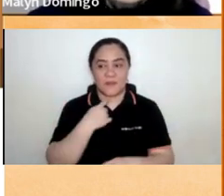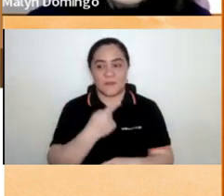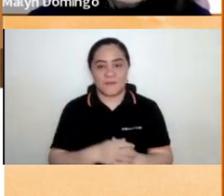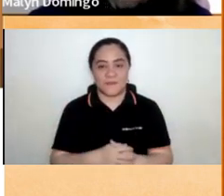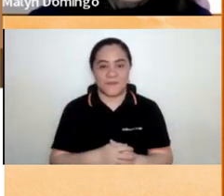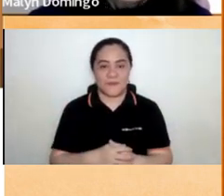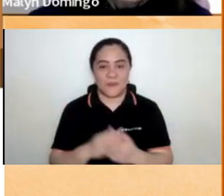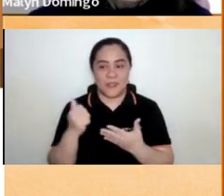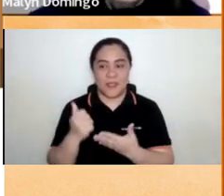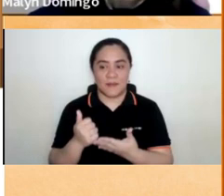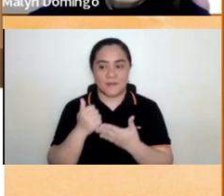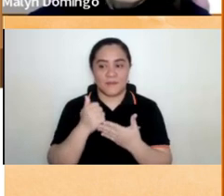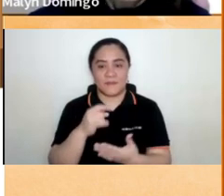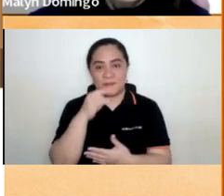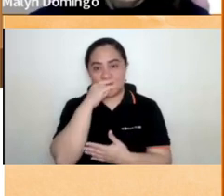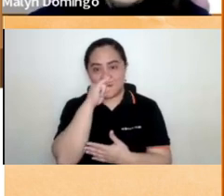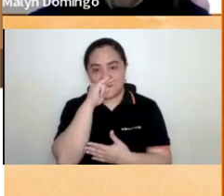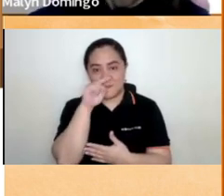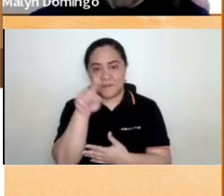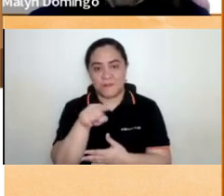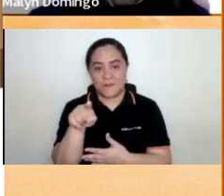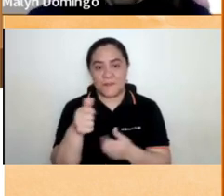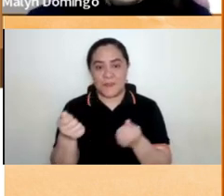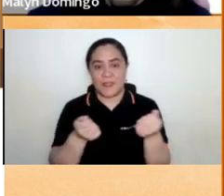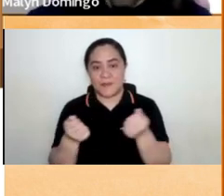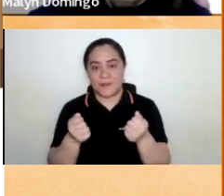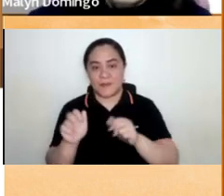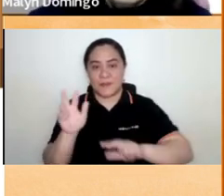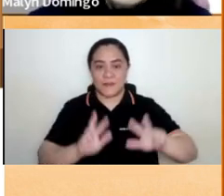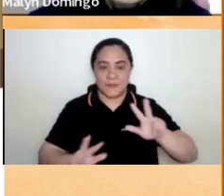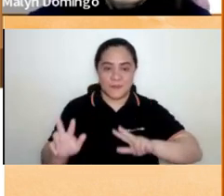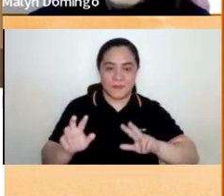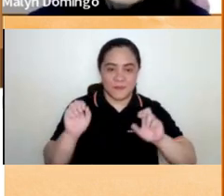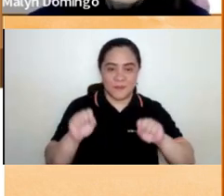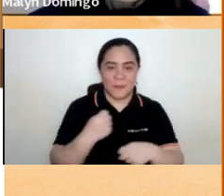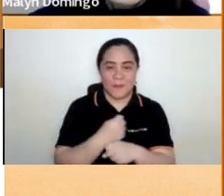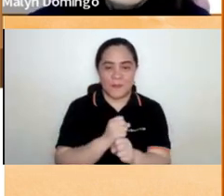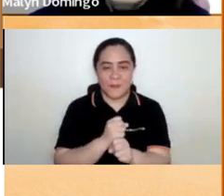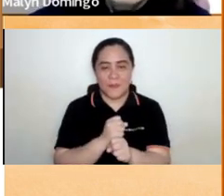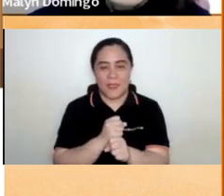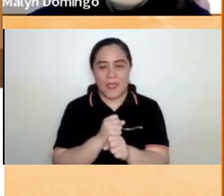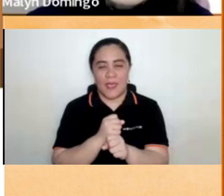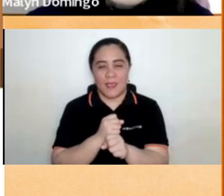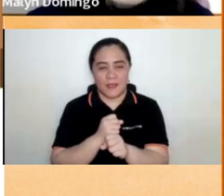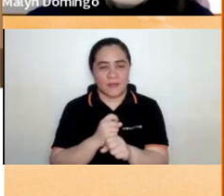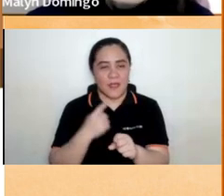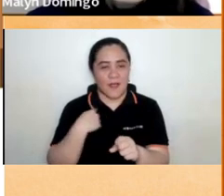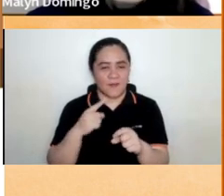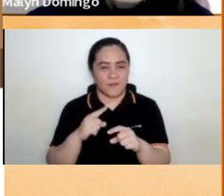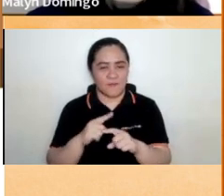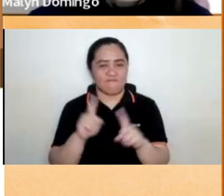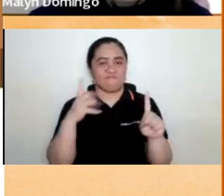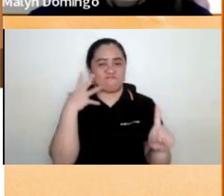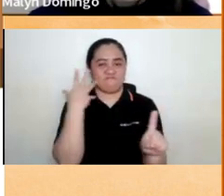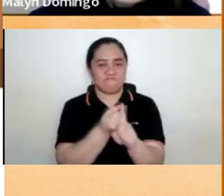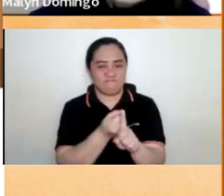Helping children and teens manage their anxiety can make a huge difference in their lives. And the